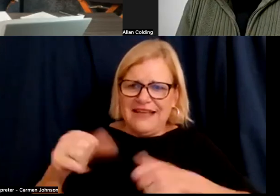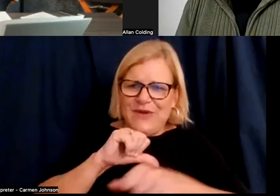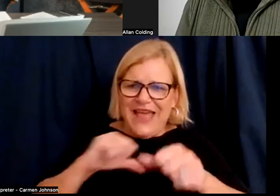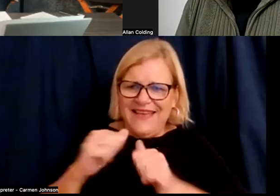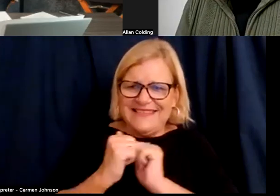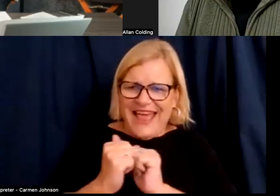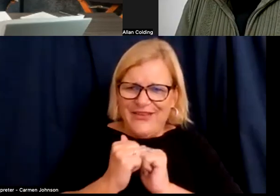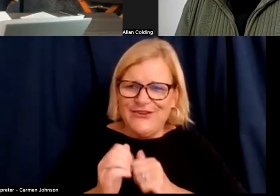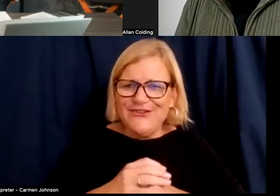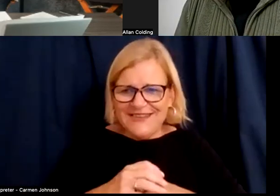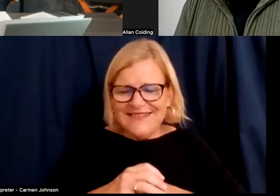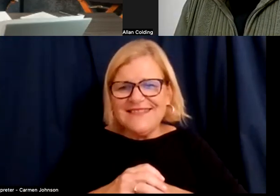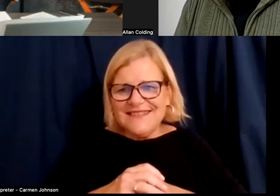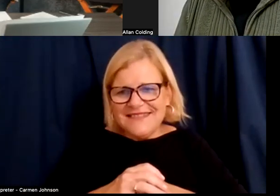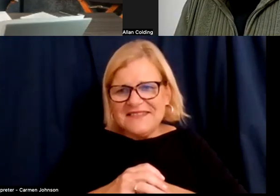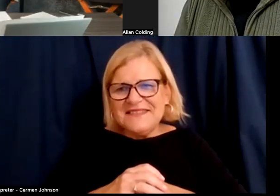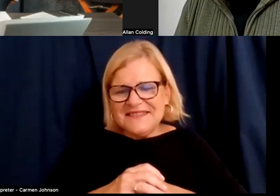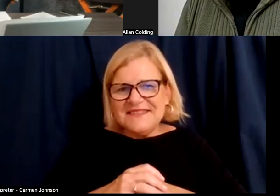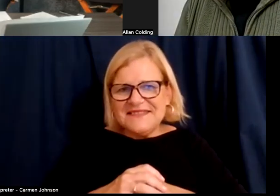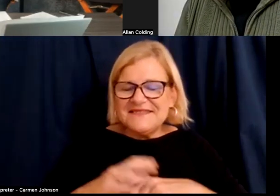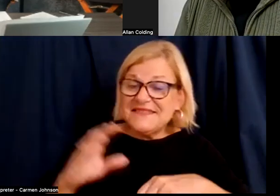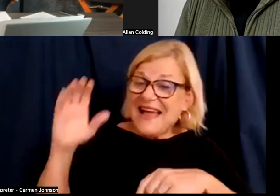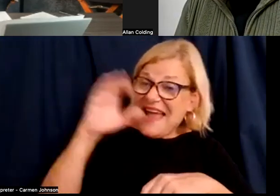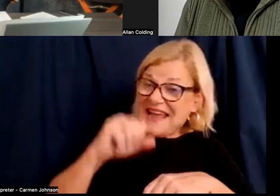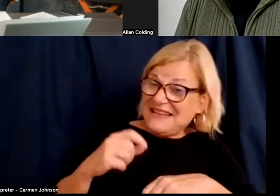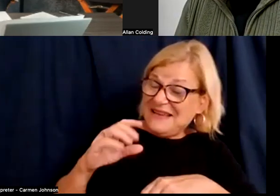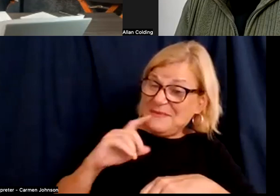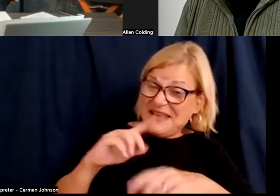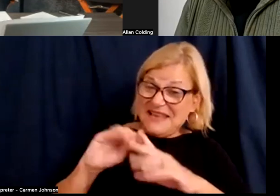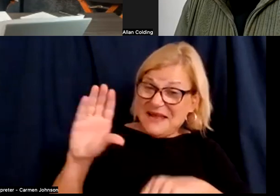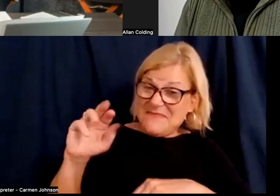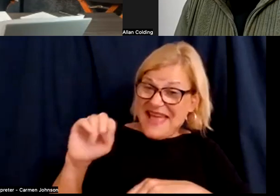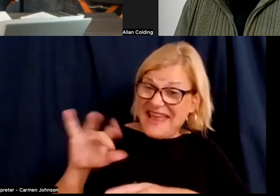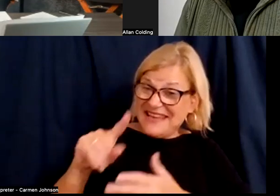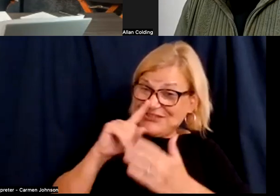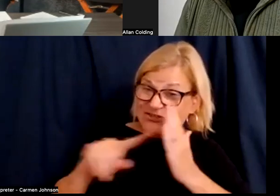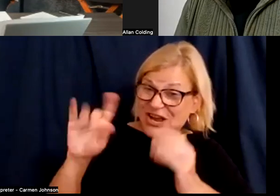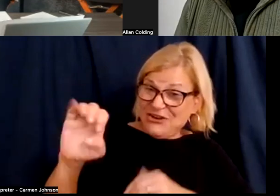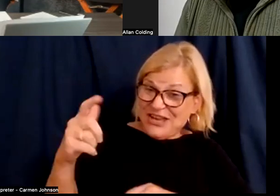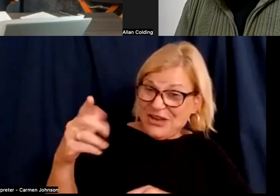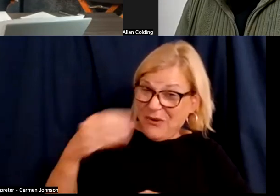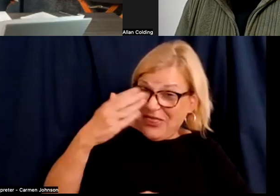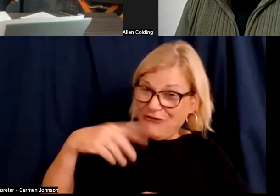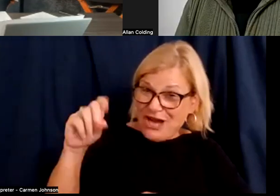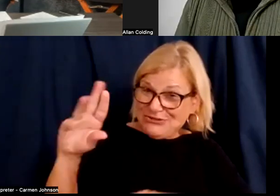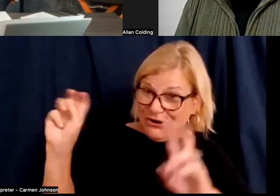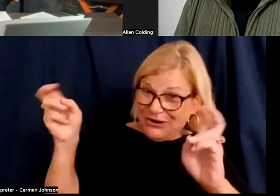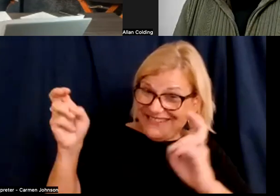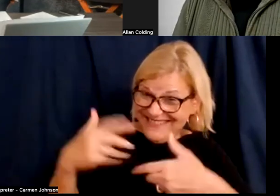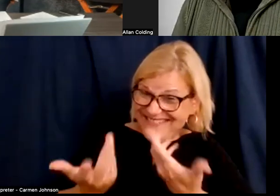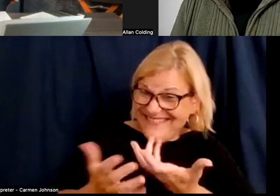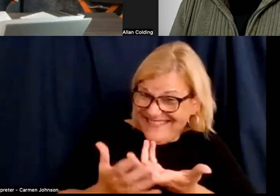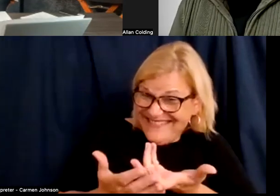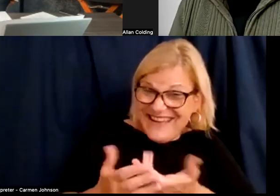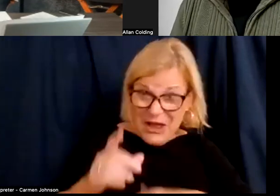And I guess being in a band could really check someone's ego at the front door. But I love, Or it'll